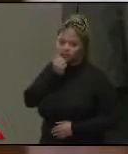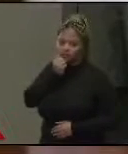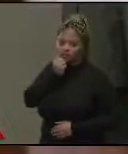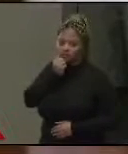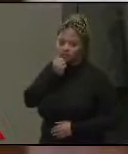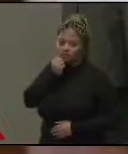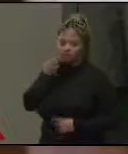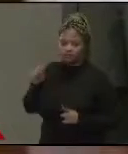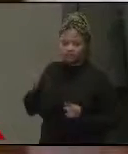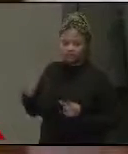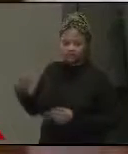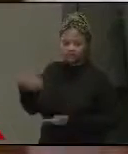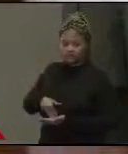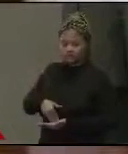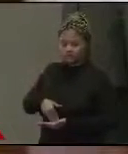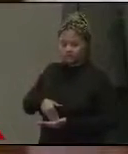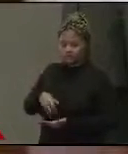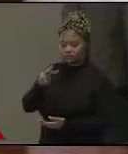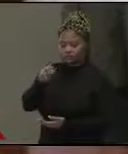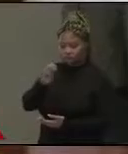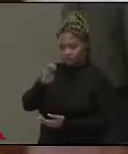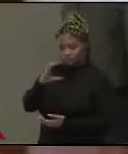The MEC, our host,